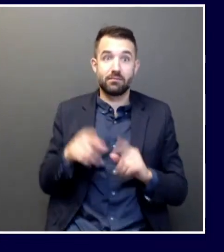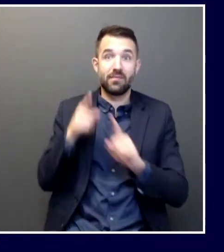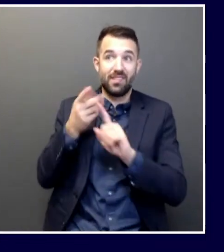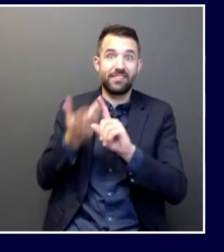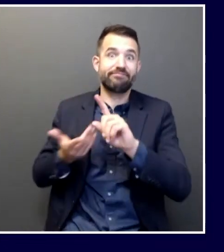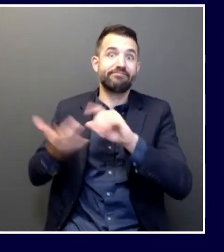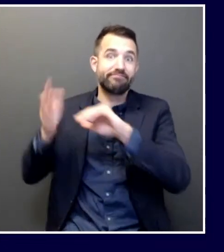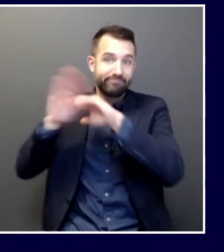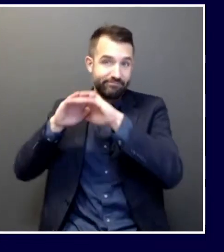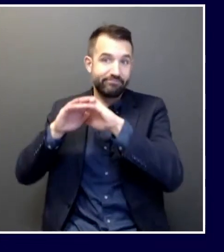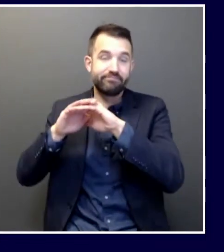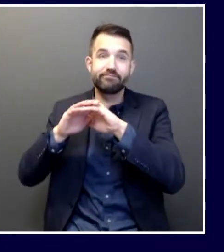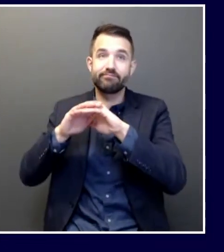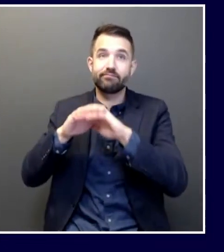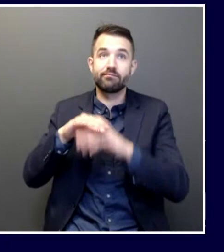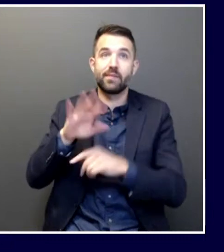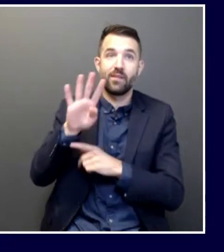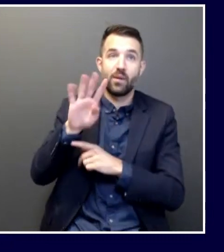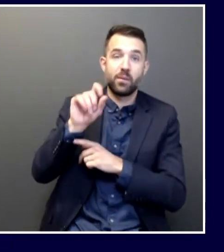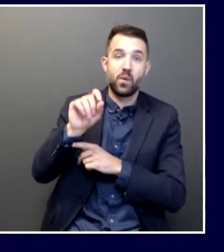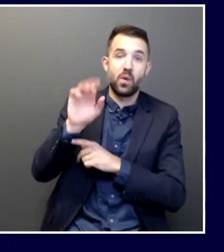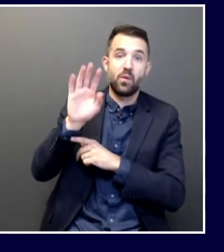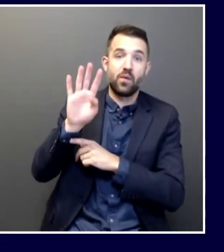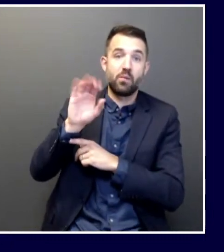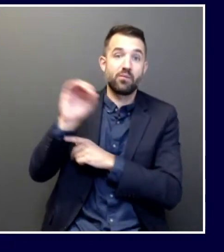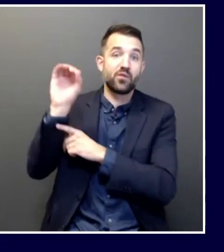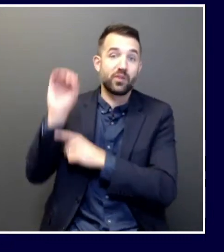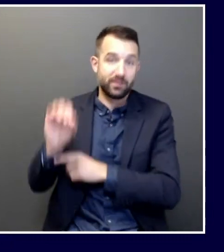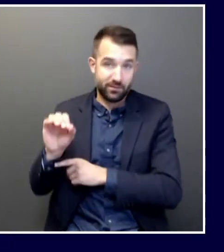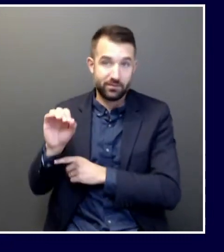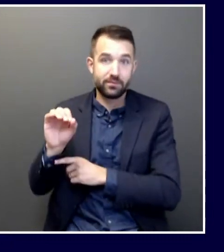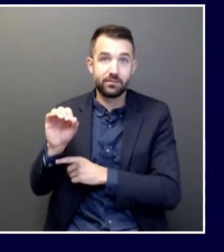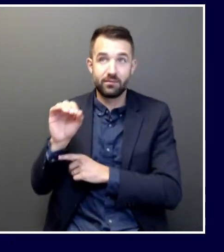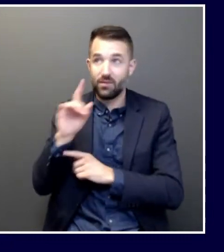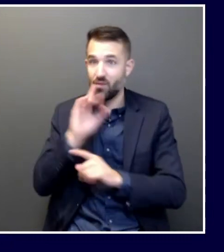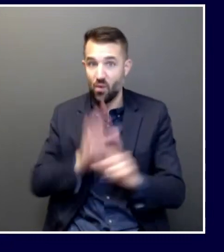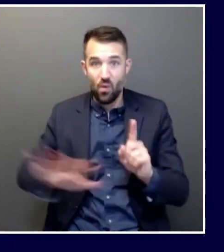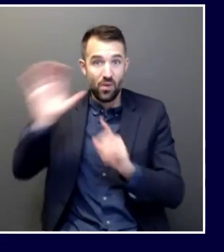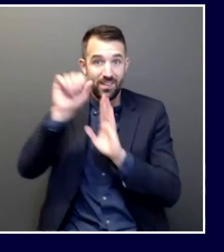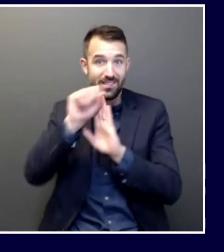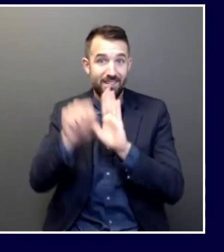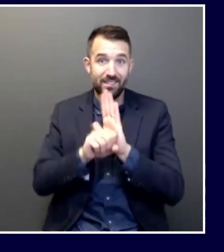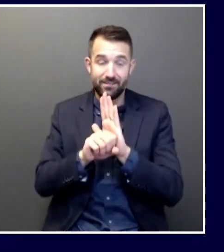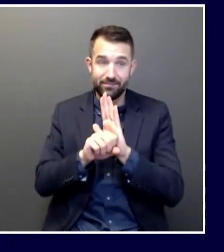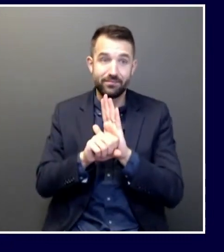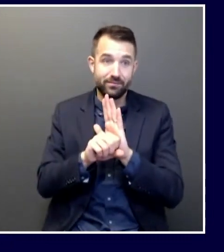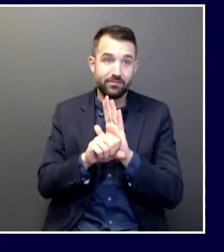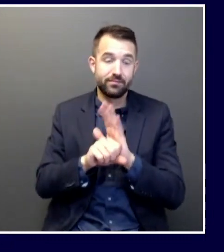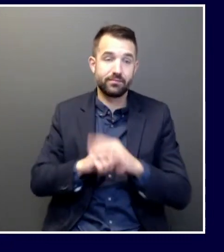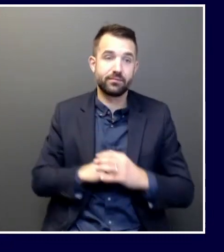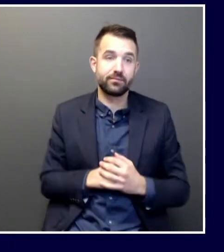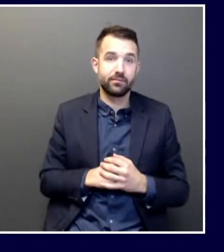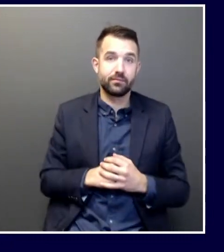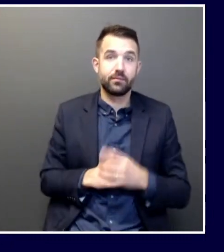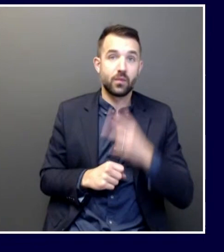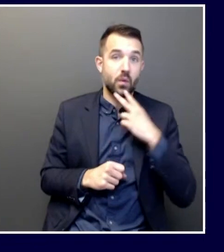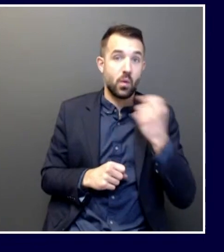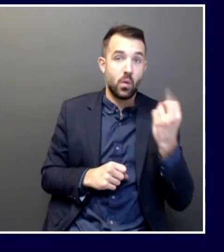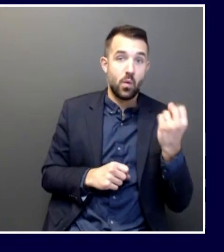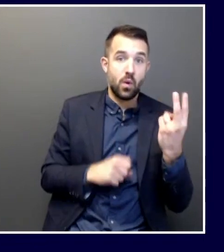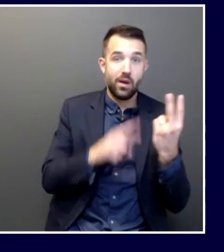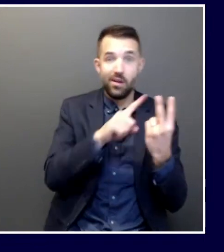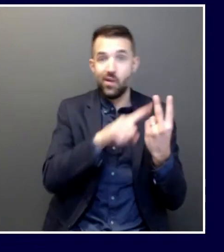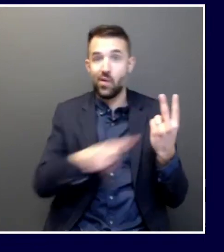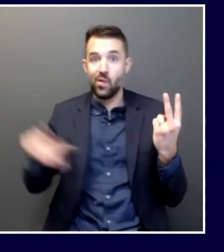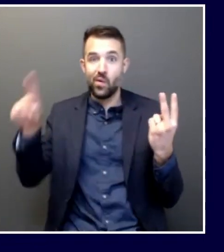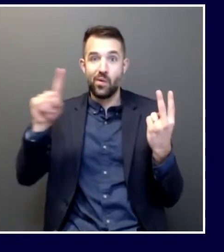by 4.4% across the entire state. Whereas for people in their teens, 20s, 30s, and 40s, that rate